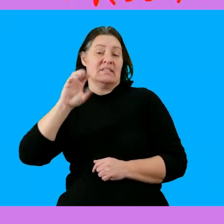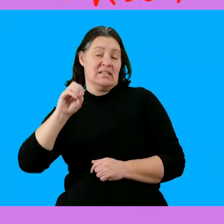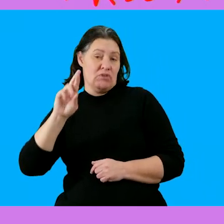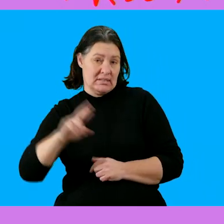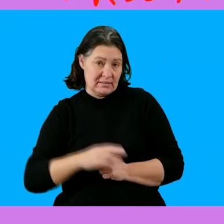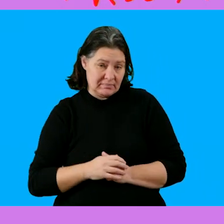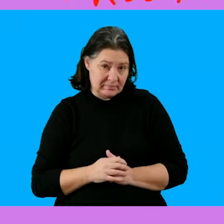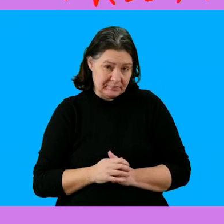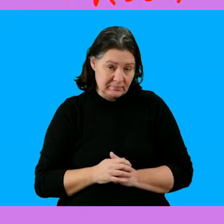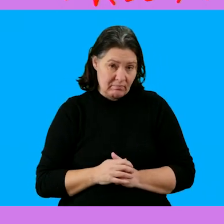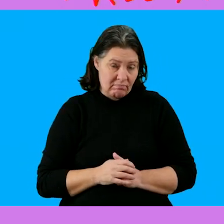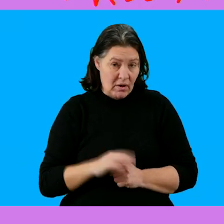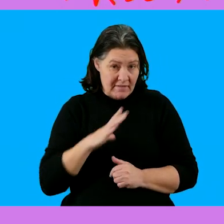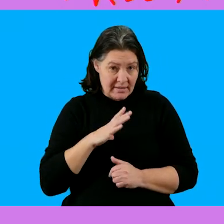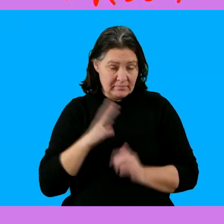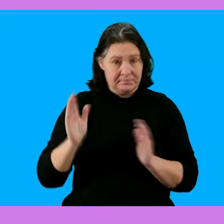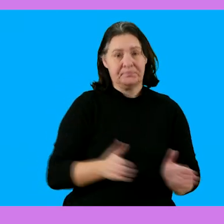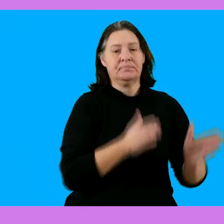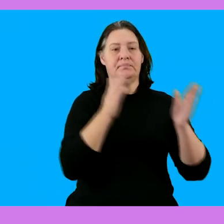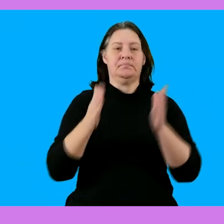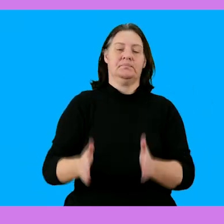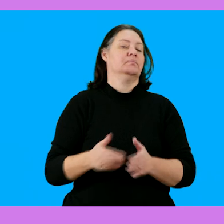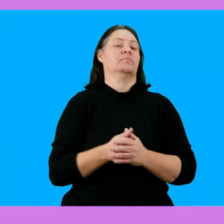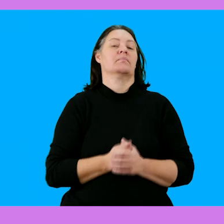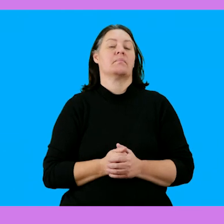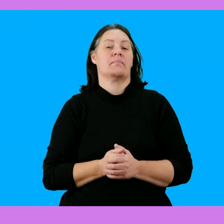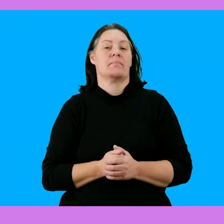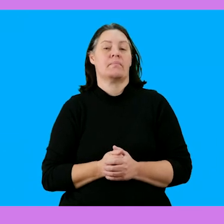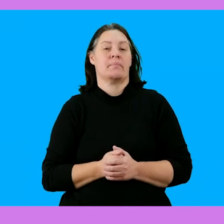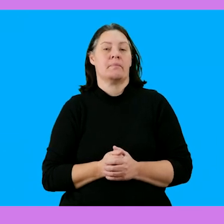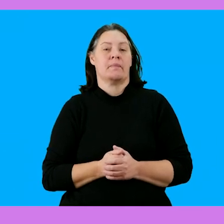222,570 Rand. I hope that's fine. Okay, let us continue.